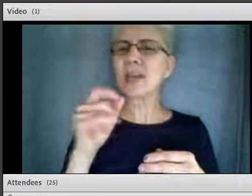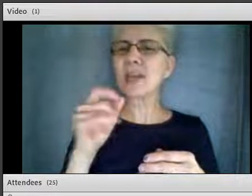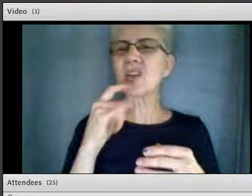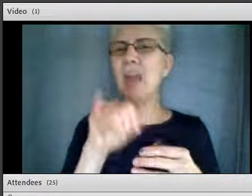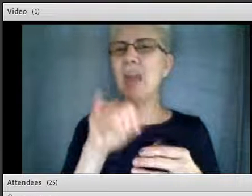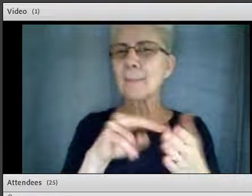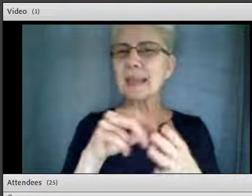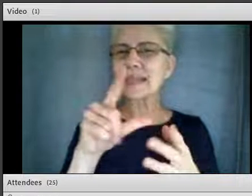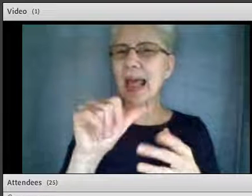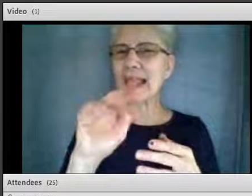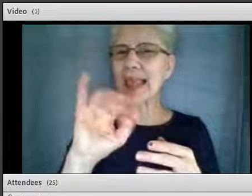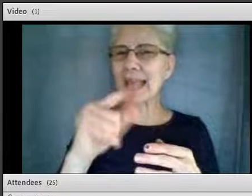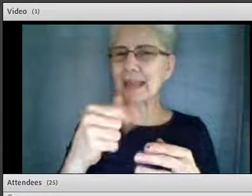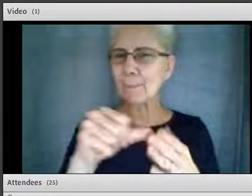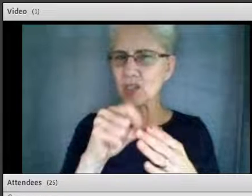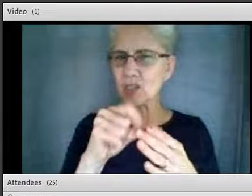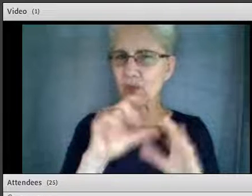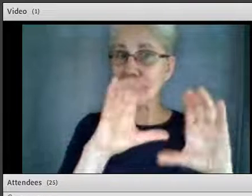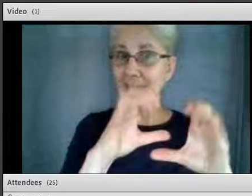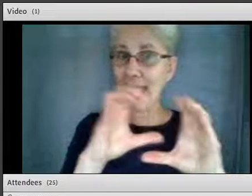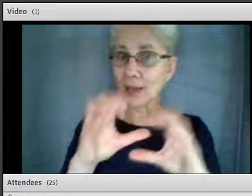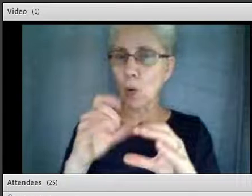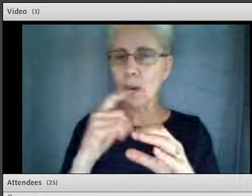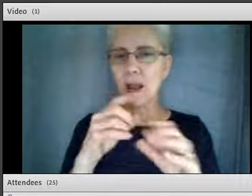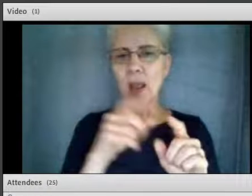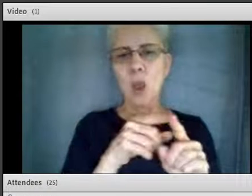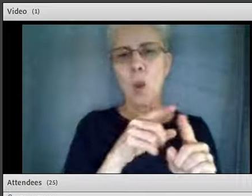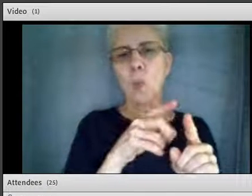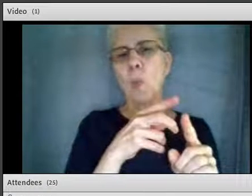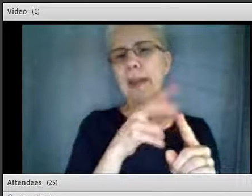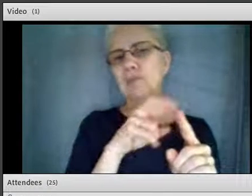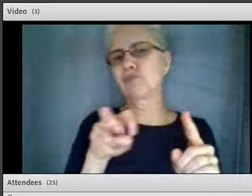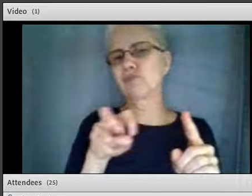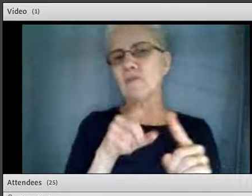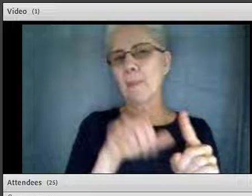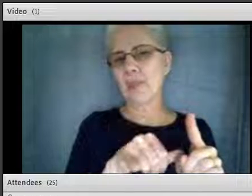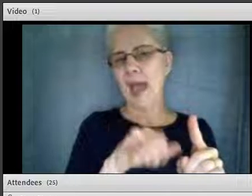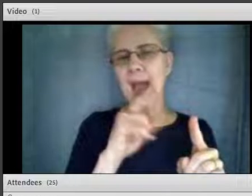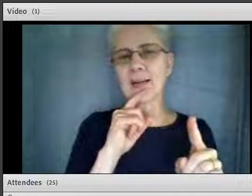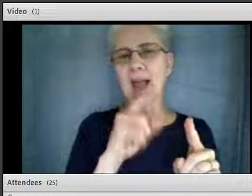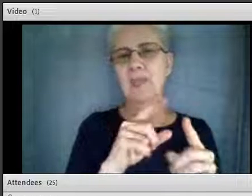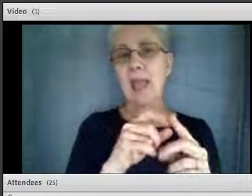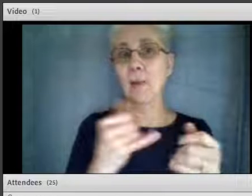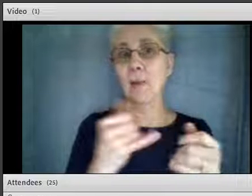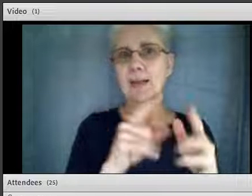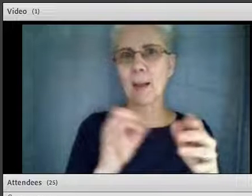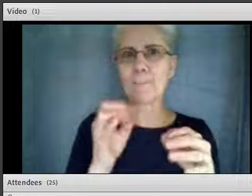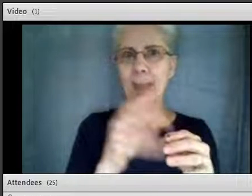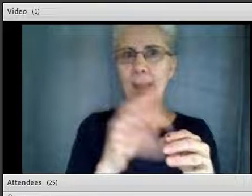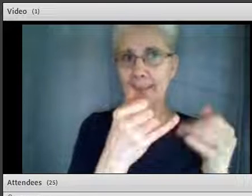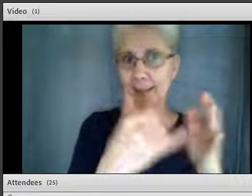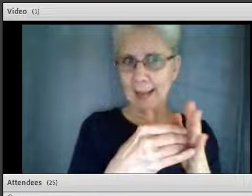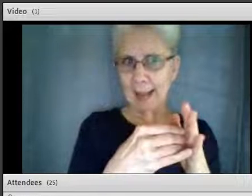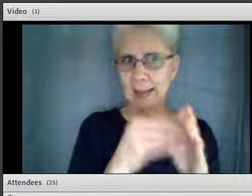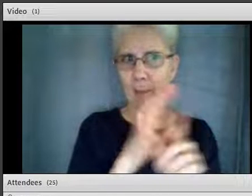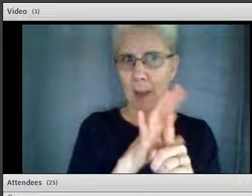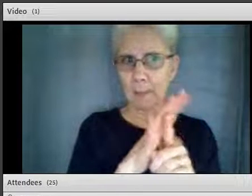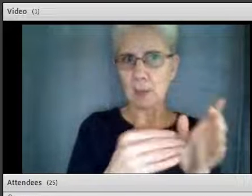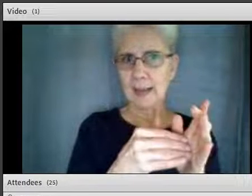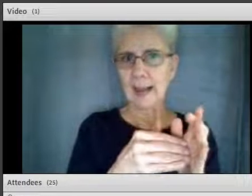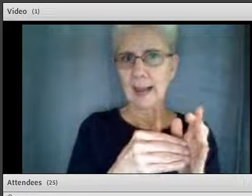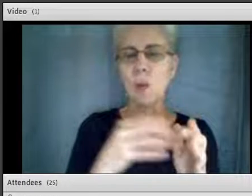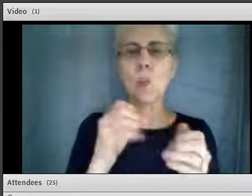We sort of moved away from these a little bit, and this has kind of come back a lot, especially with considering that mobile use. But it gives people sort